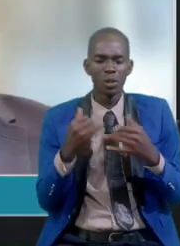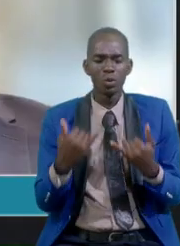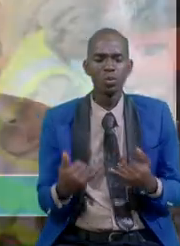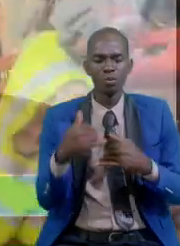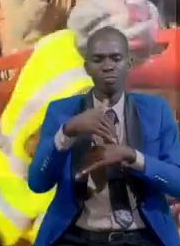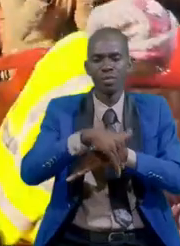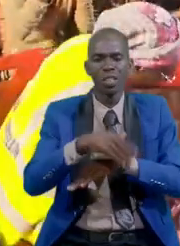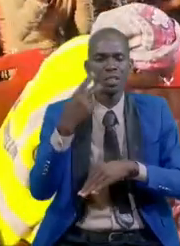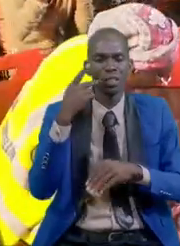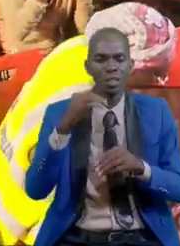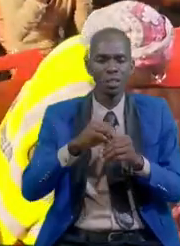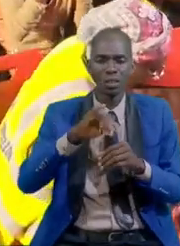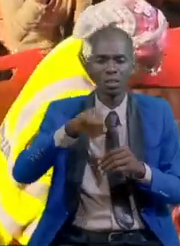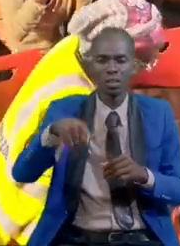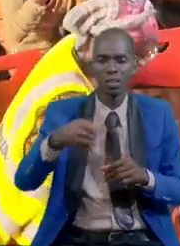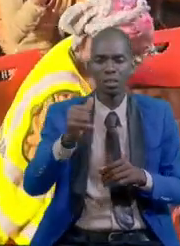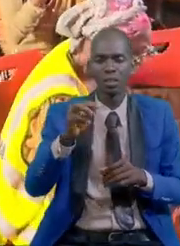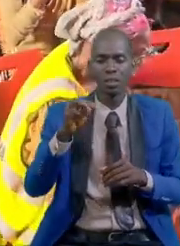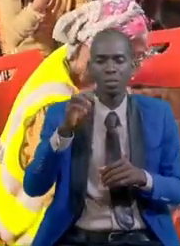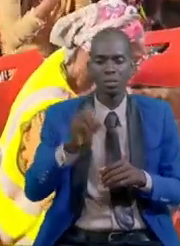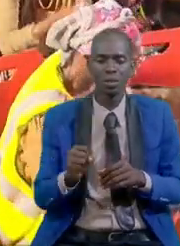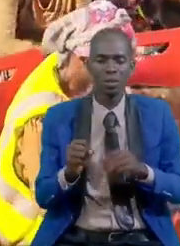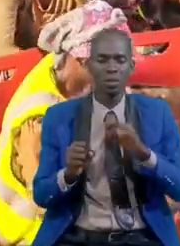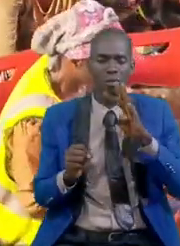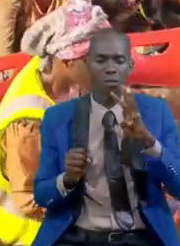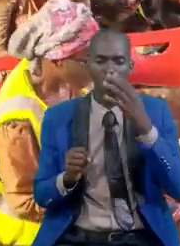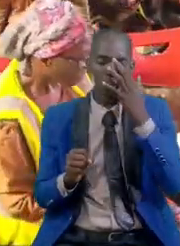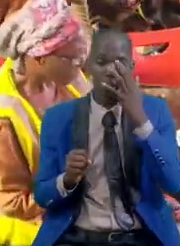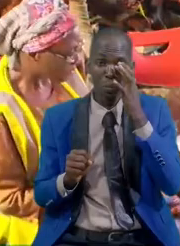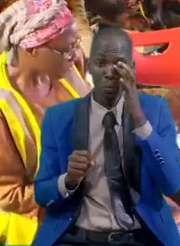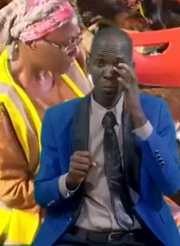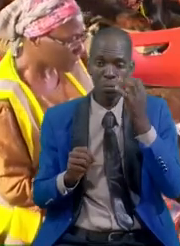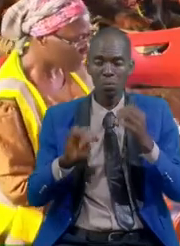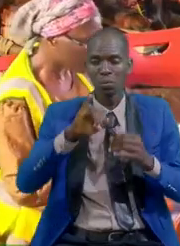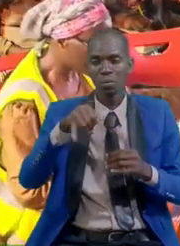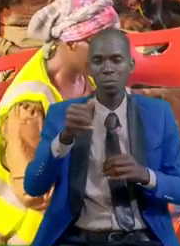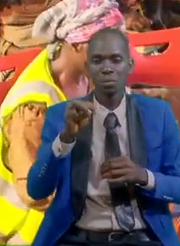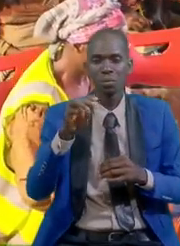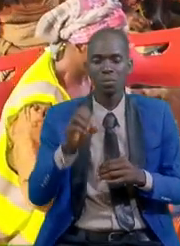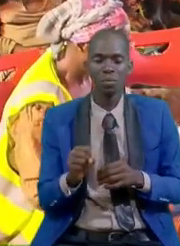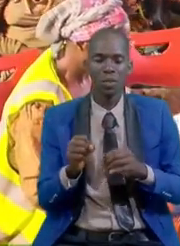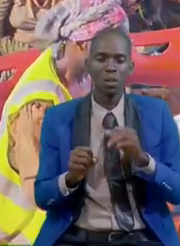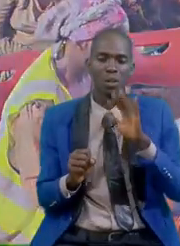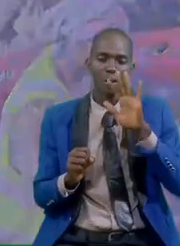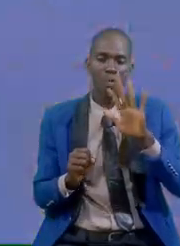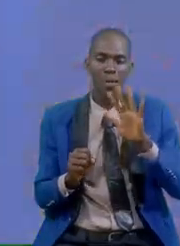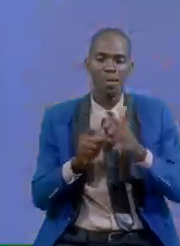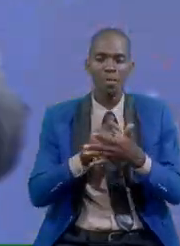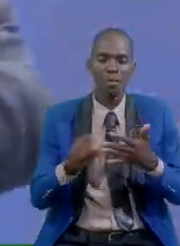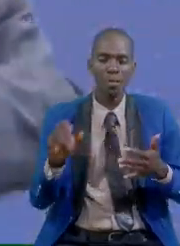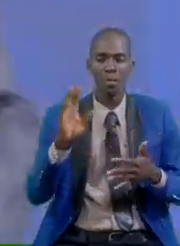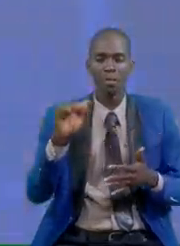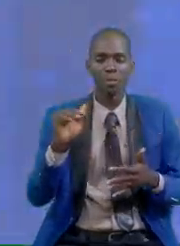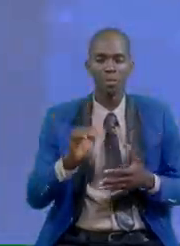chapter 5. I'm reading from verse 15. James chapter 5, reading from